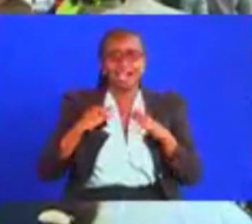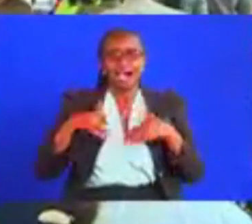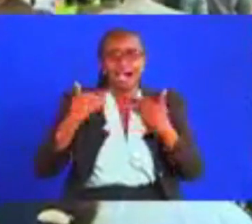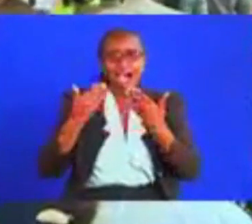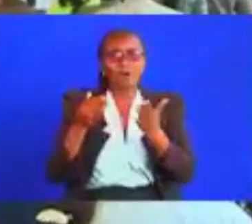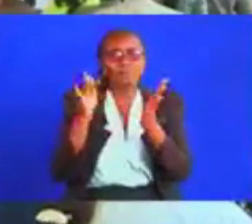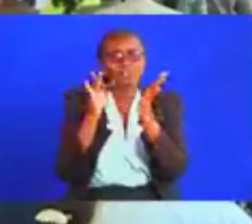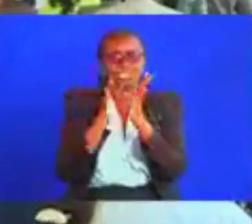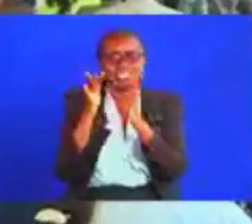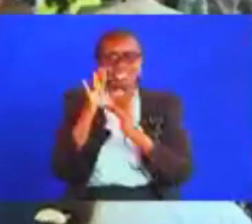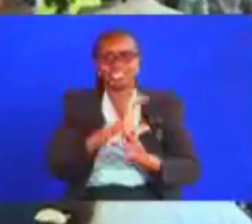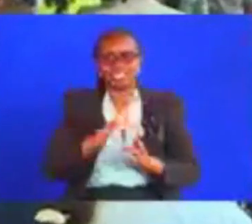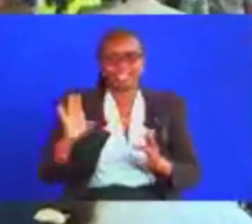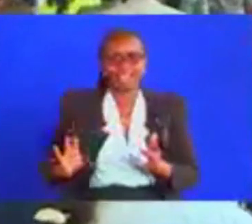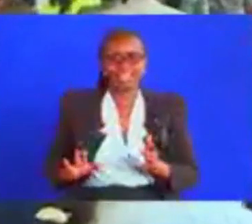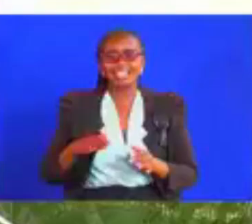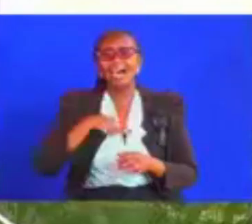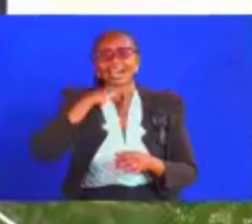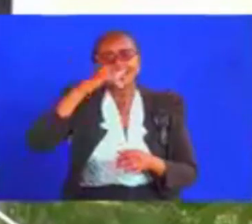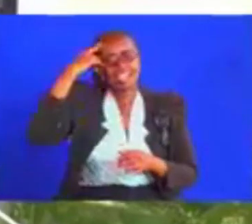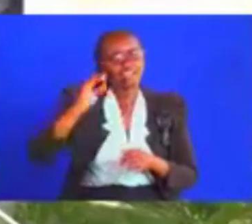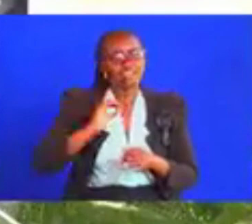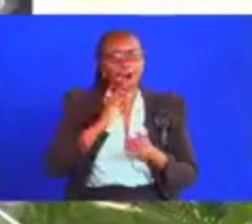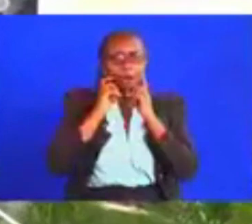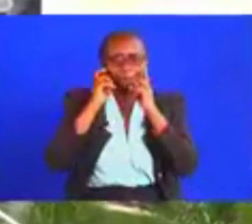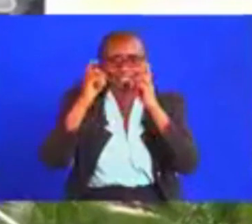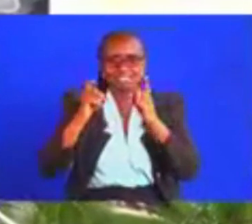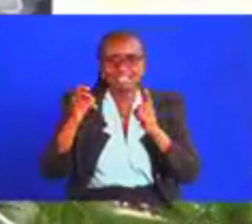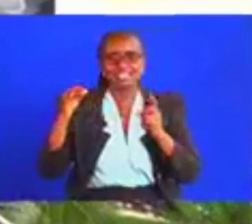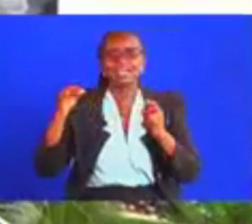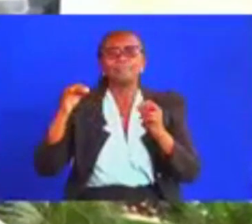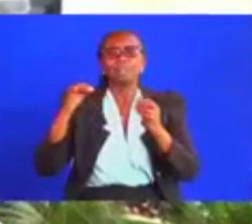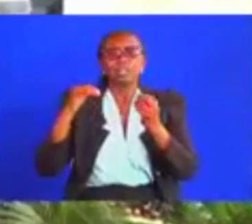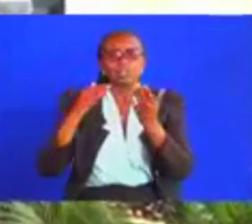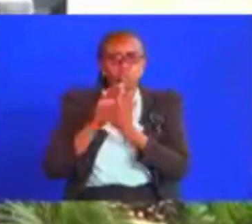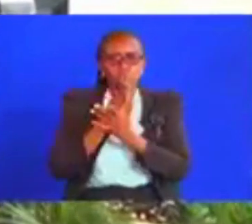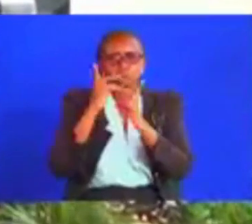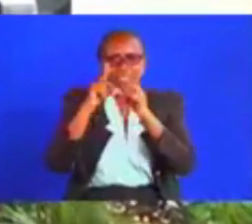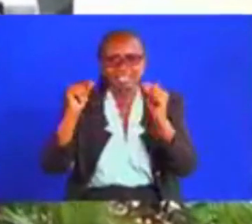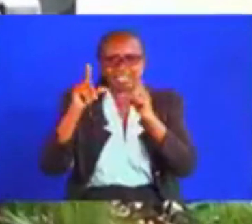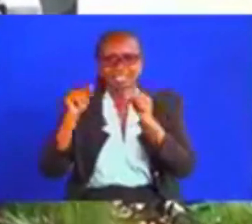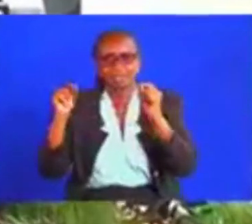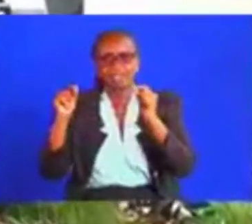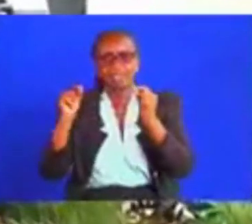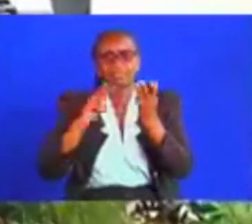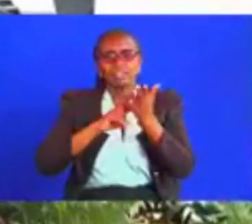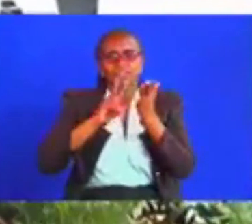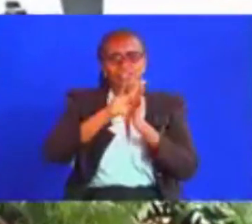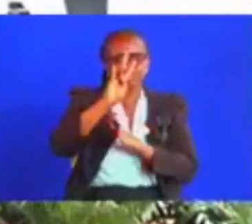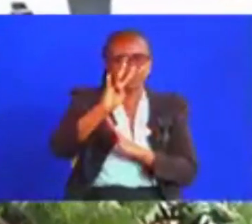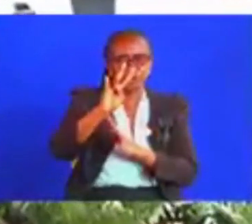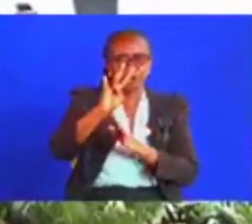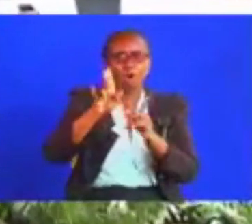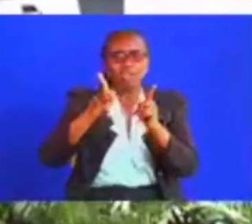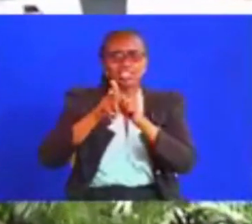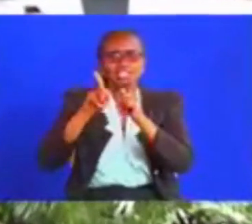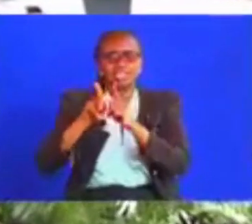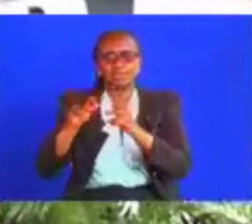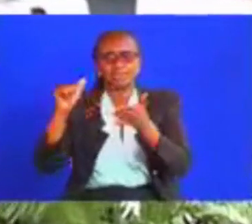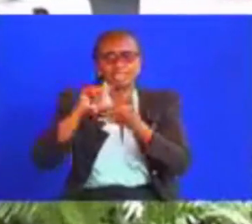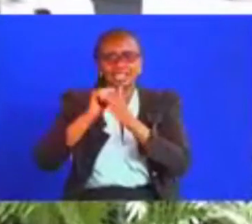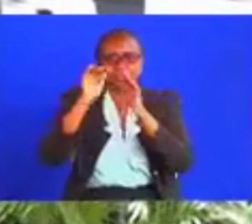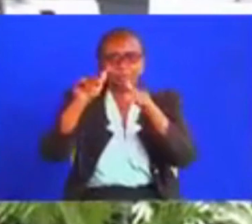Christ died for our sin according to the scripture. Verse 4. And that he was